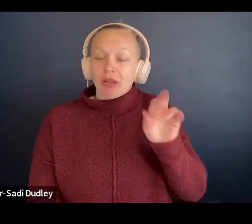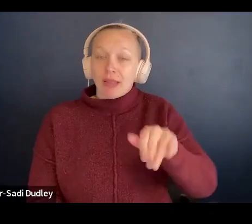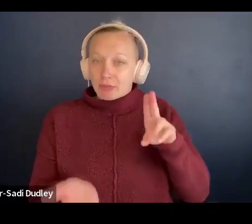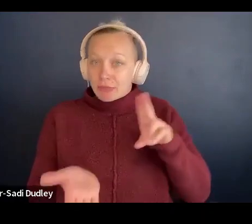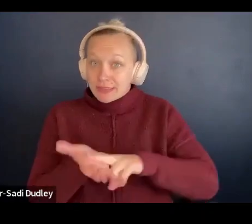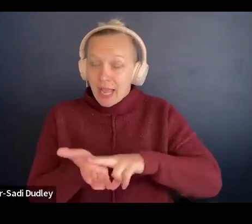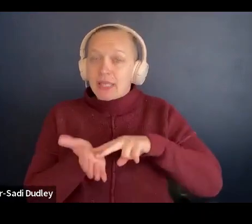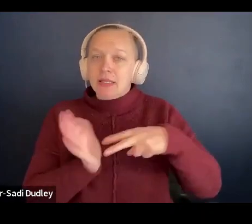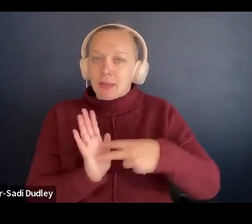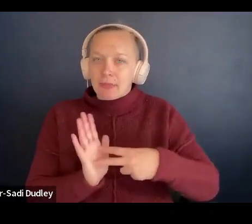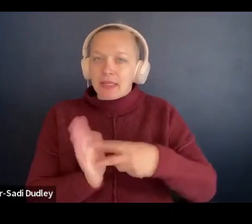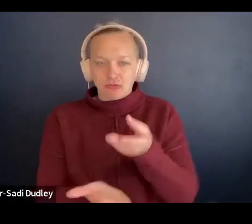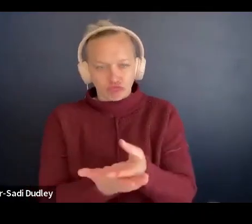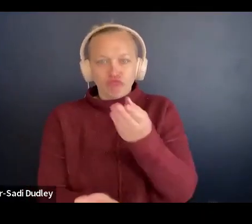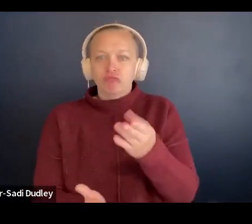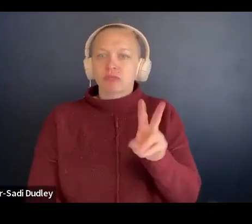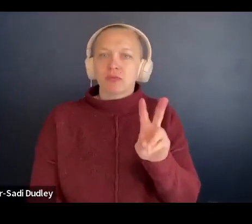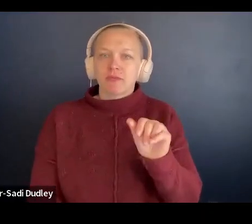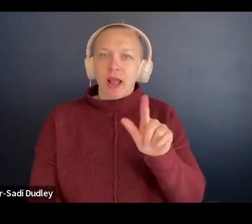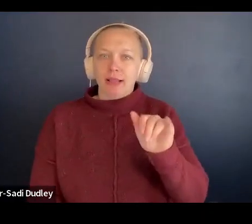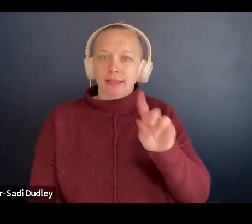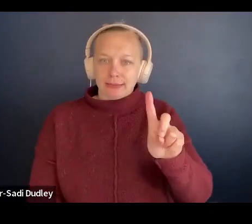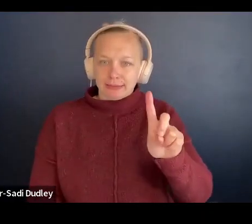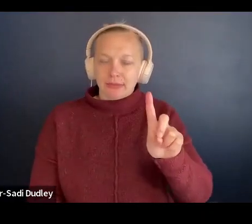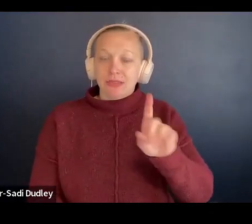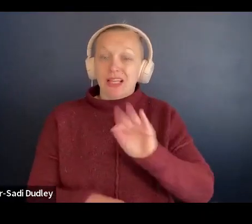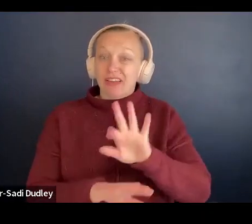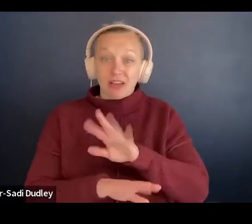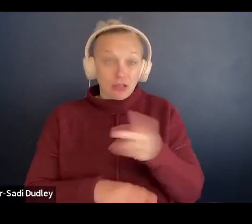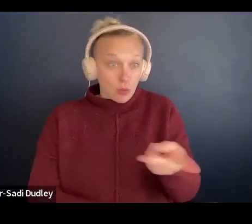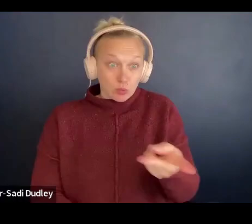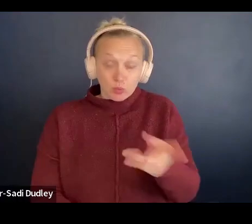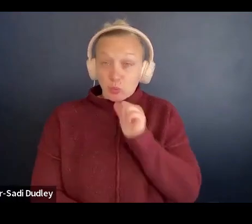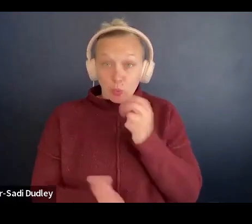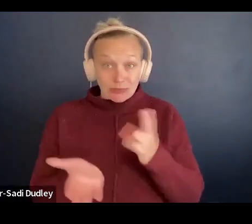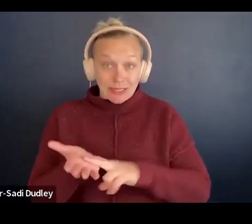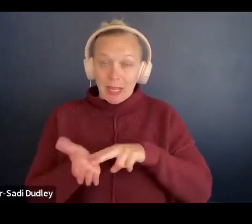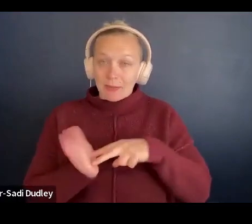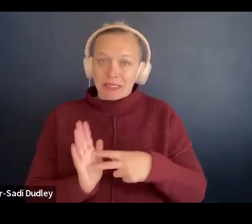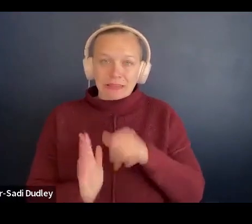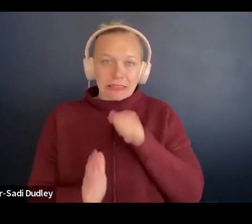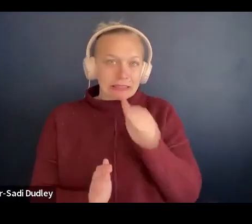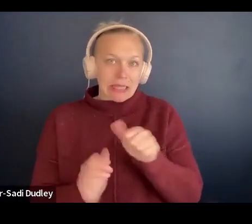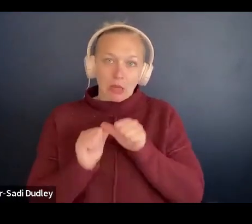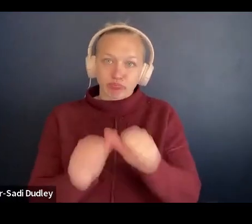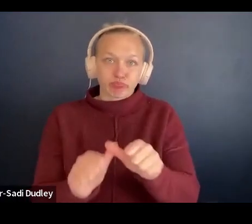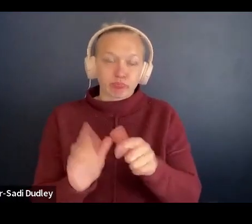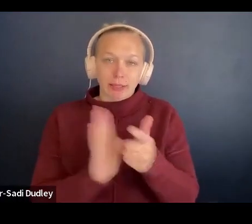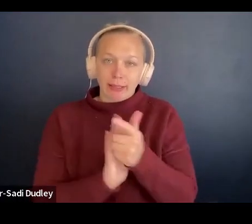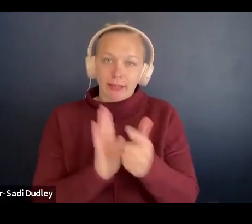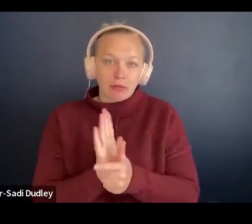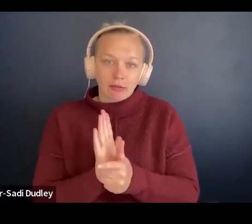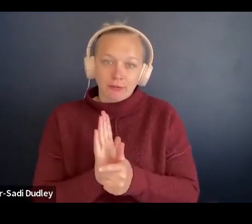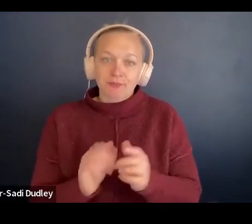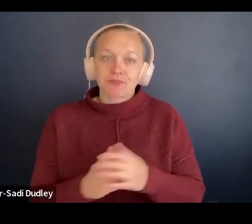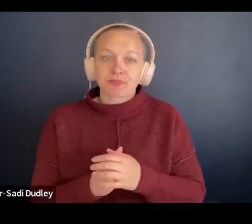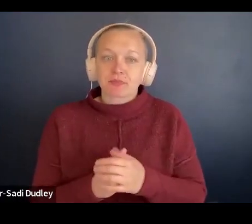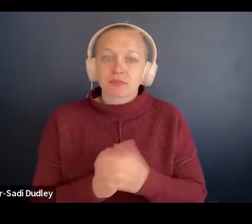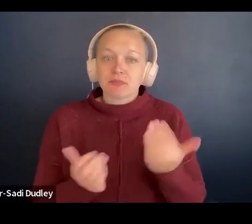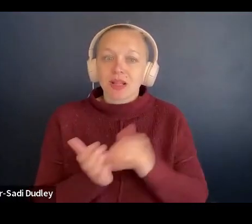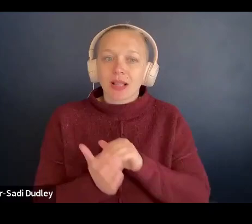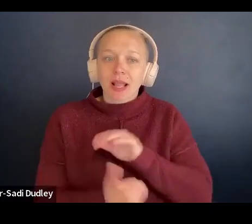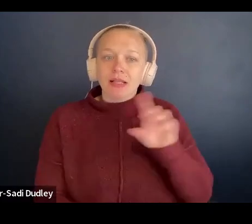status. It includes the do not hospitalize status, the do not intubate status, the use of